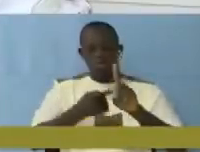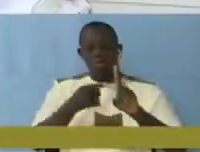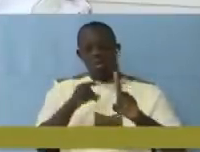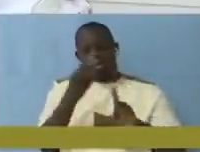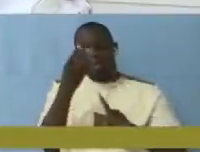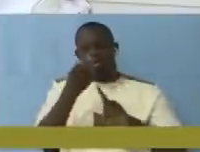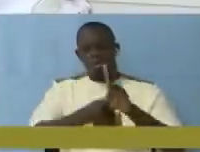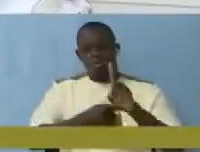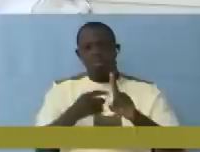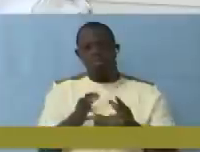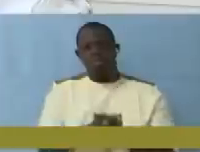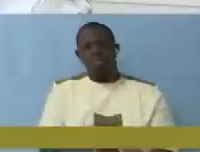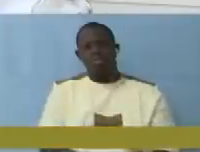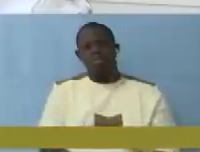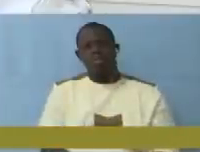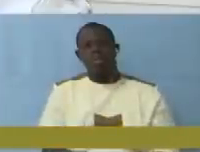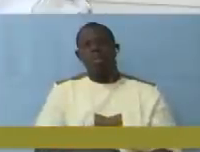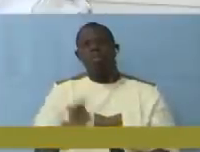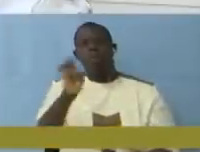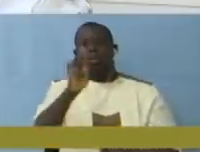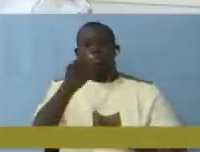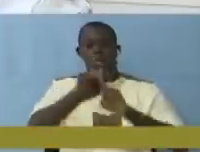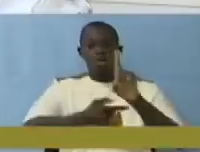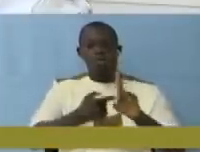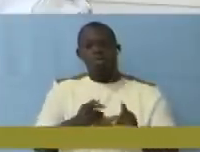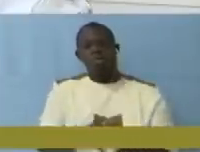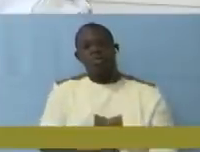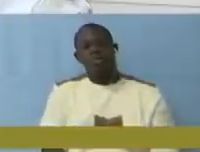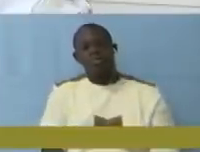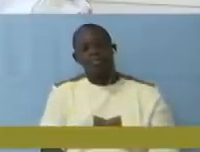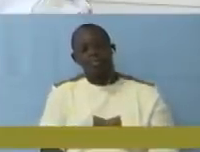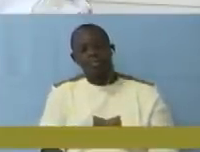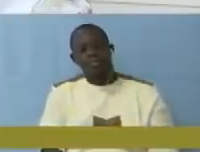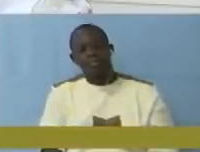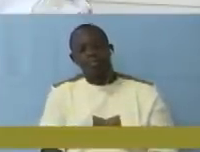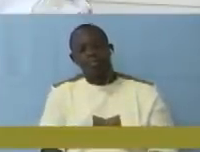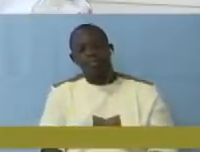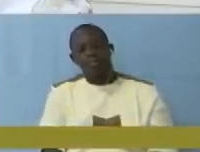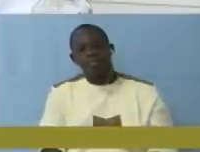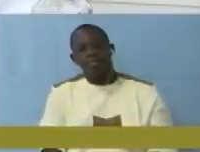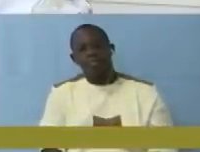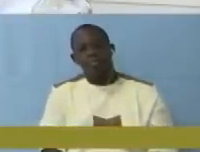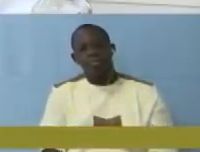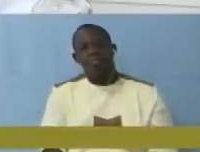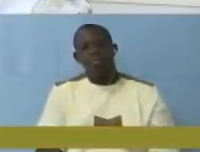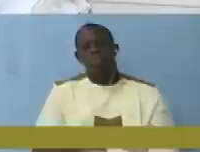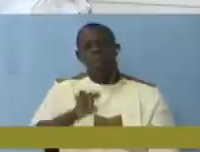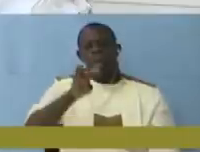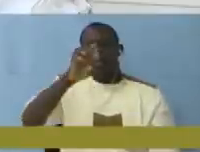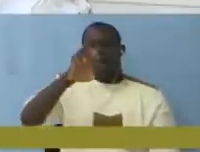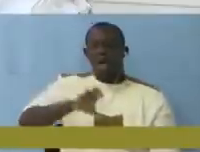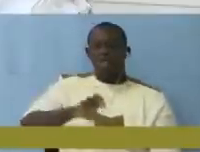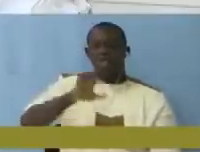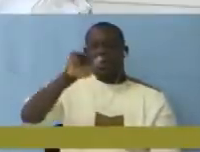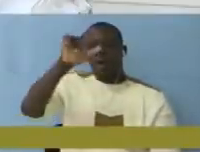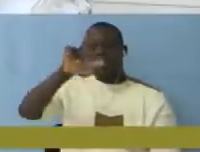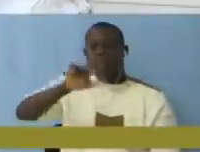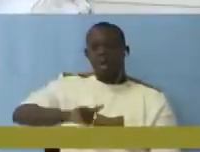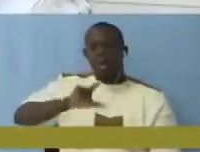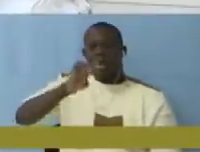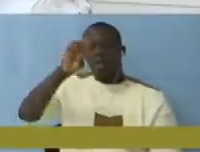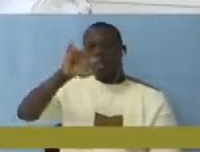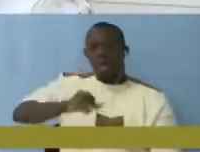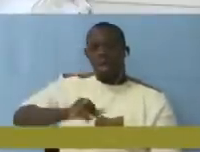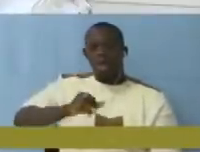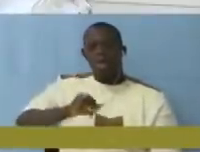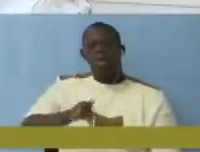we came, I spent, What months? Karijimanyolo. Should be March, April, May. No, I